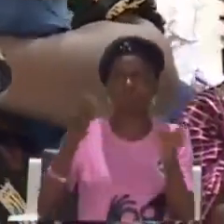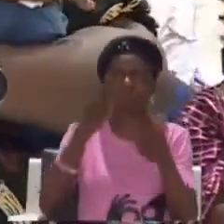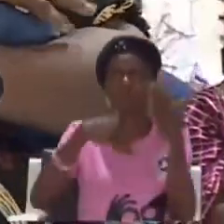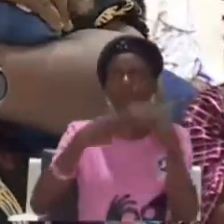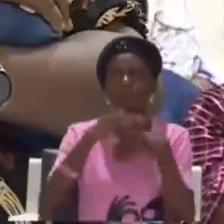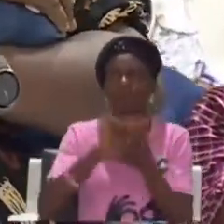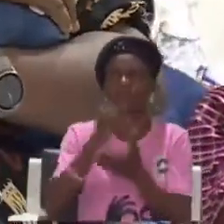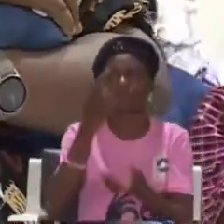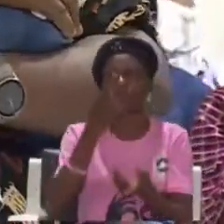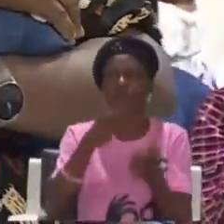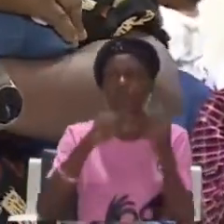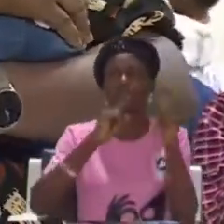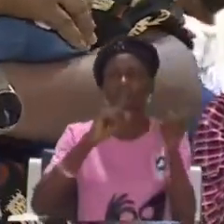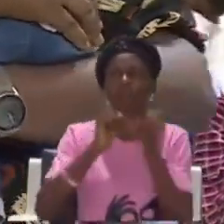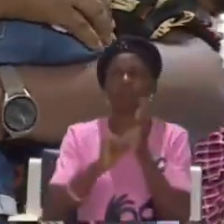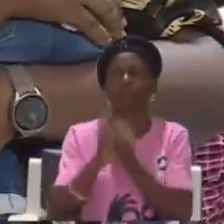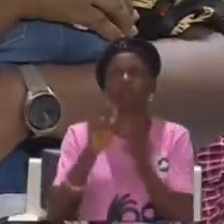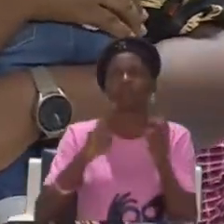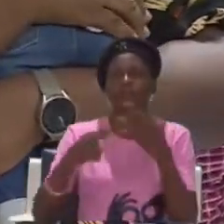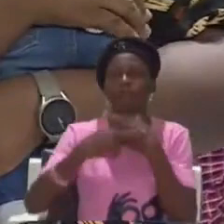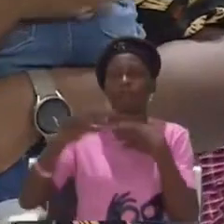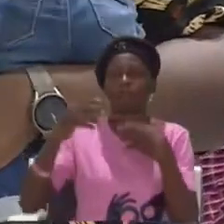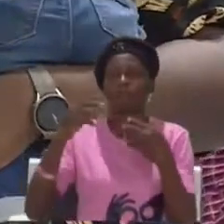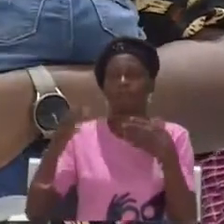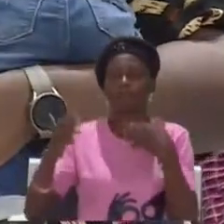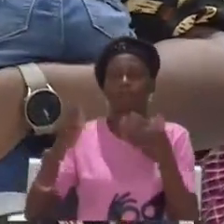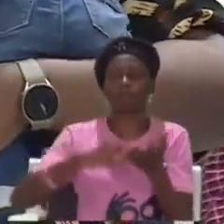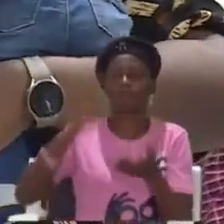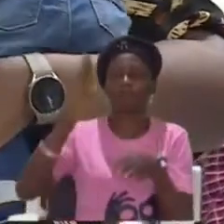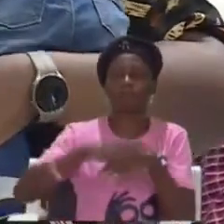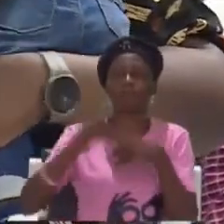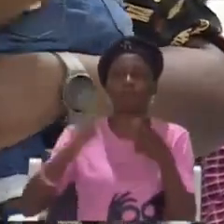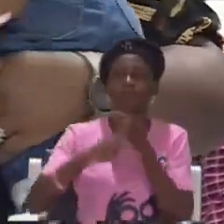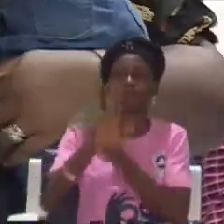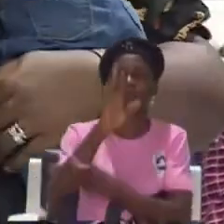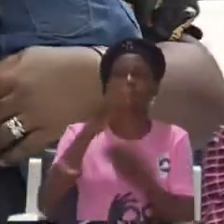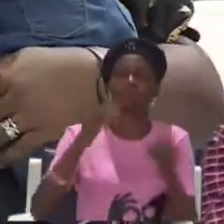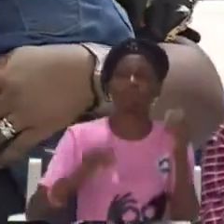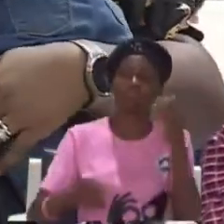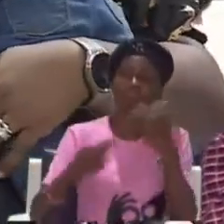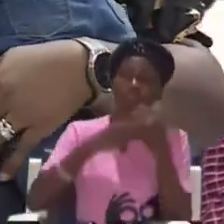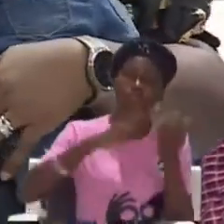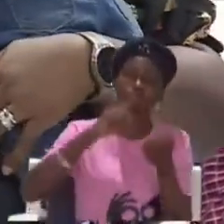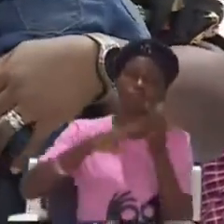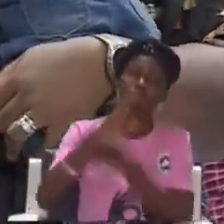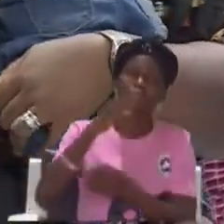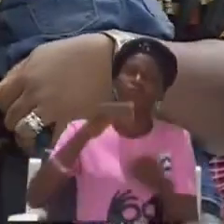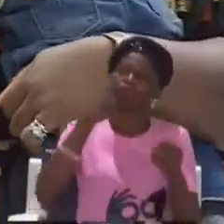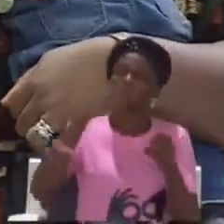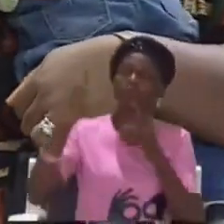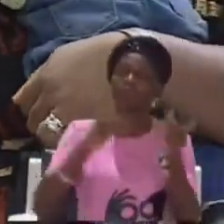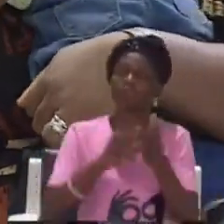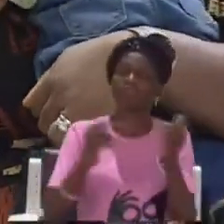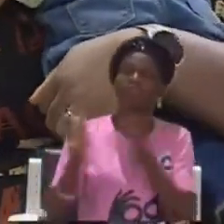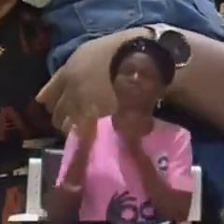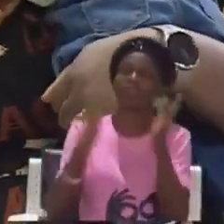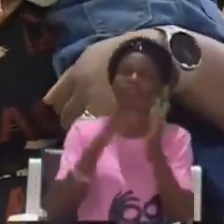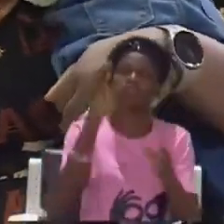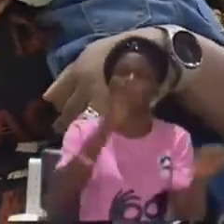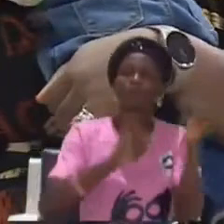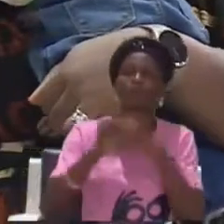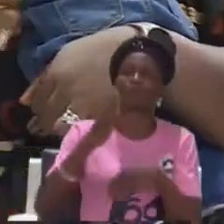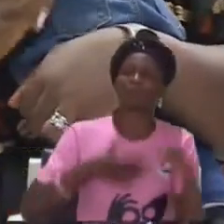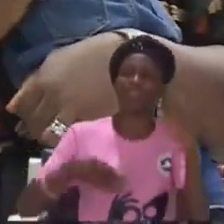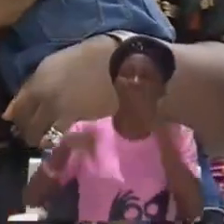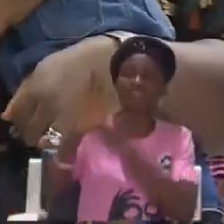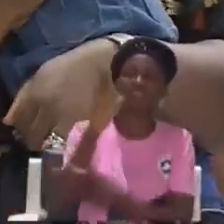us, we'll come here to return the glory. And here we are tonight to return the glory to the Most High God. Who did it? Jesus.